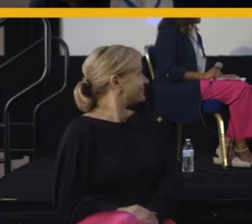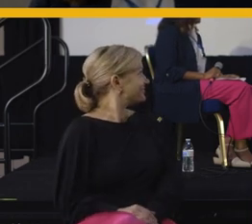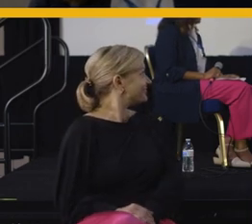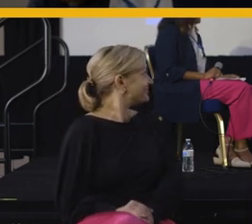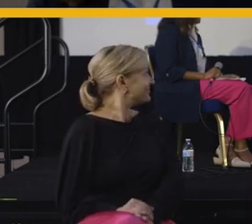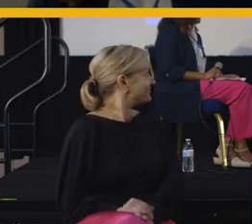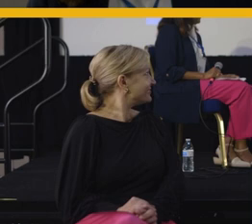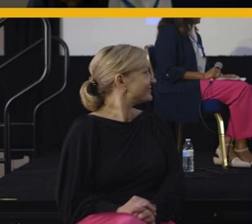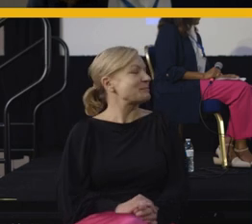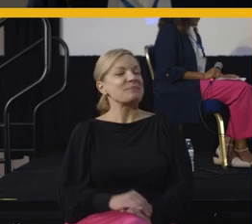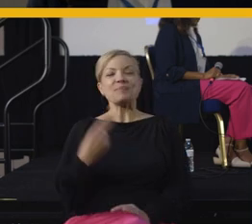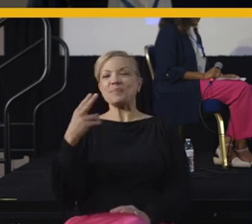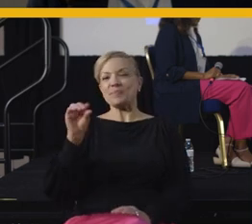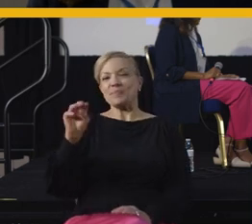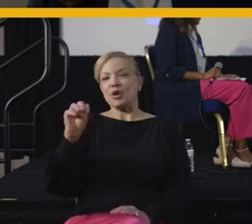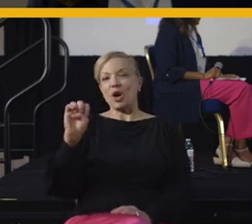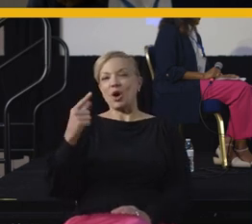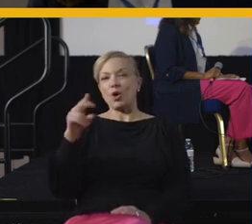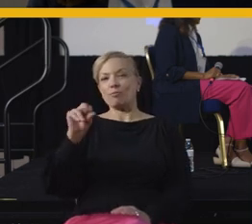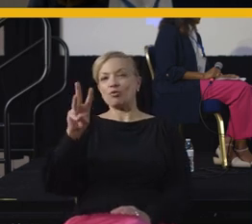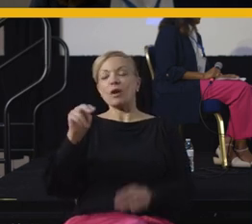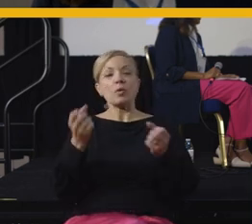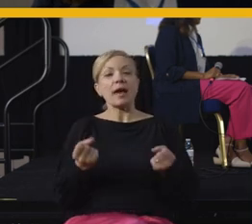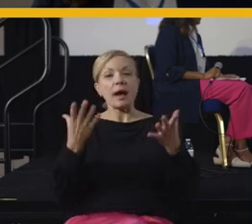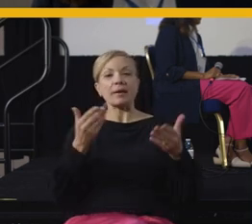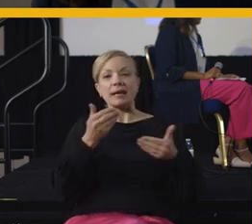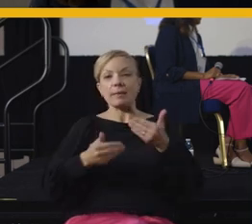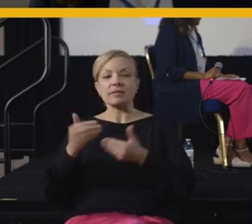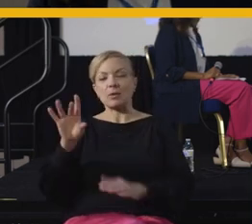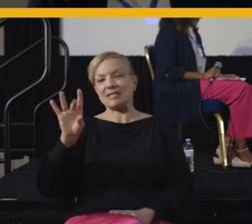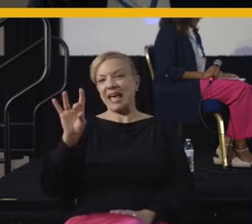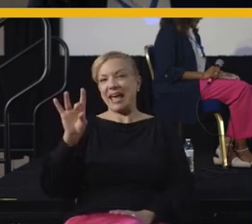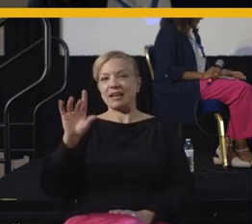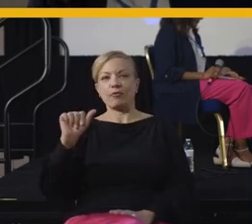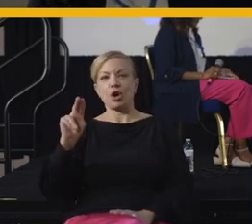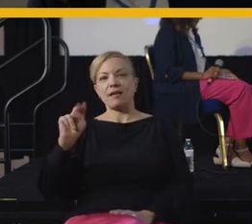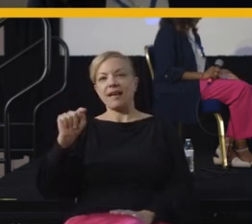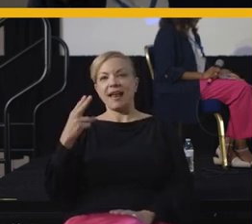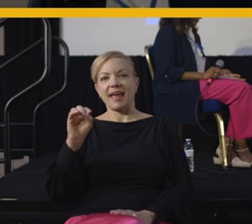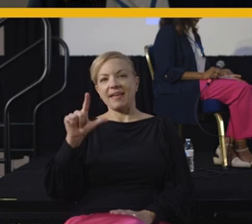Homegrown is an 8-episode anthology series